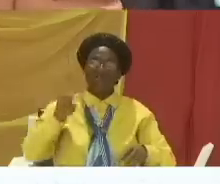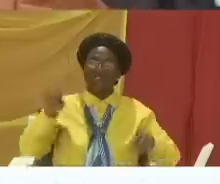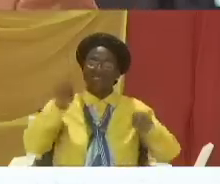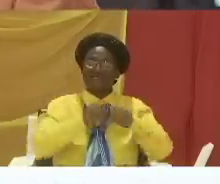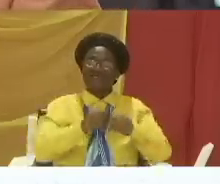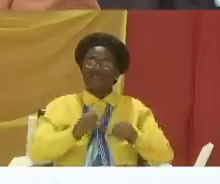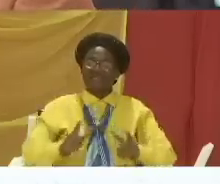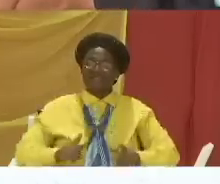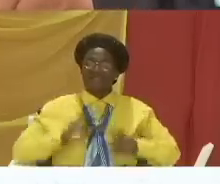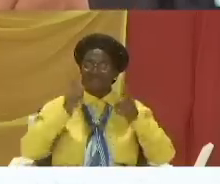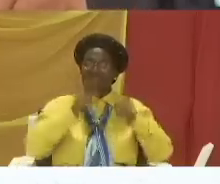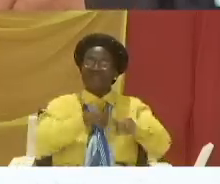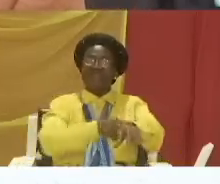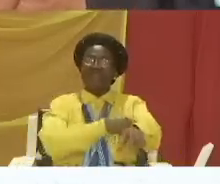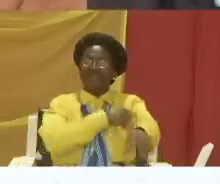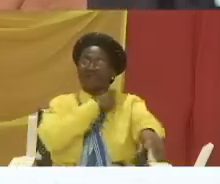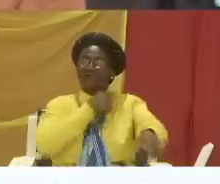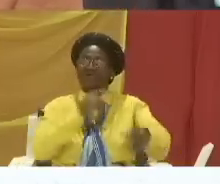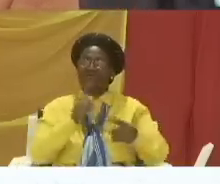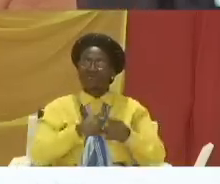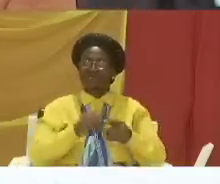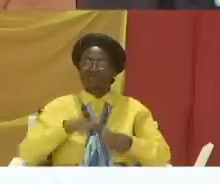enjoy the children.